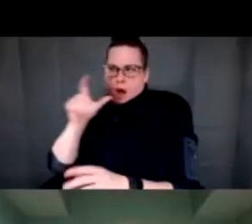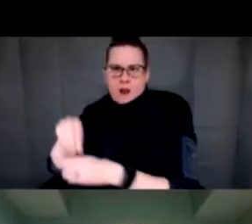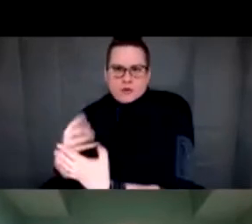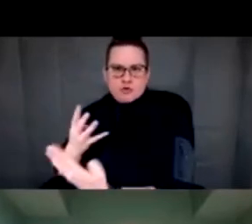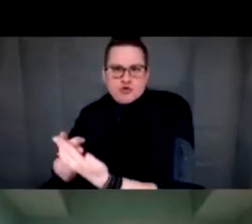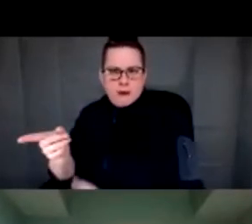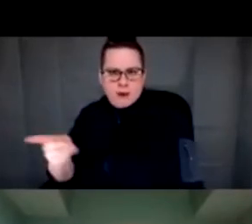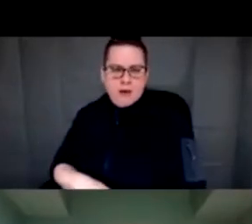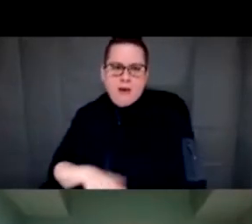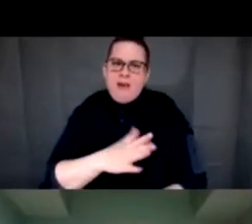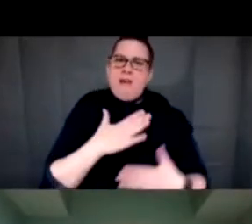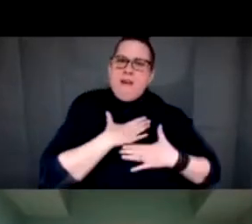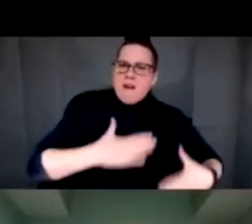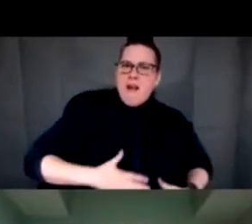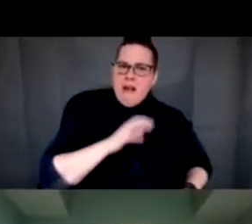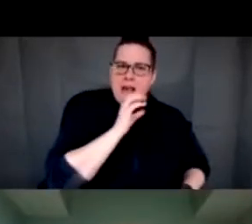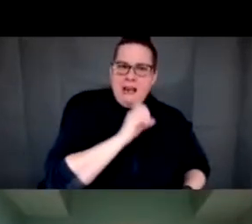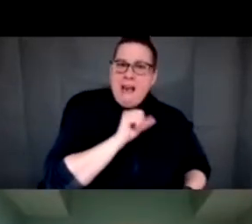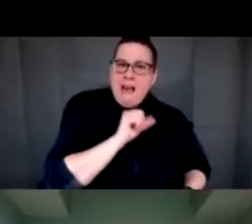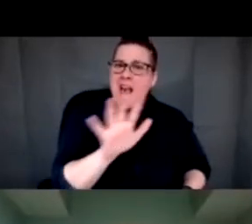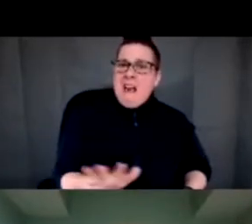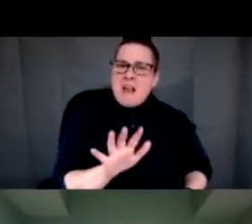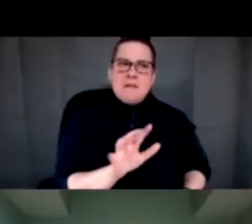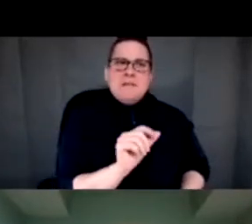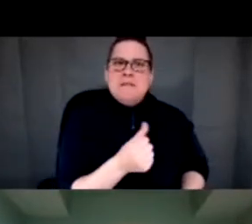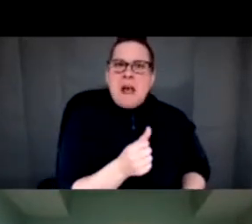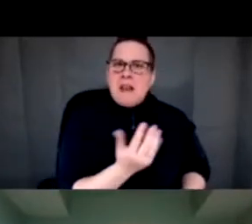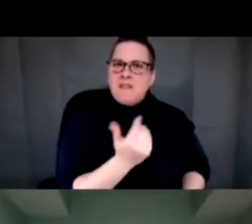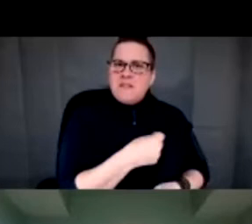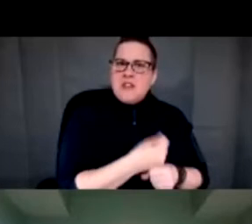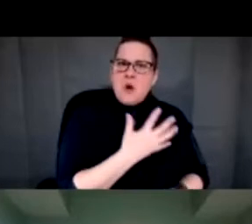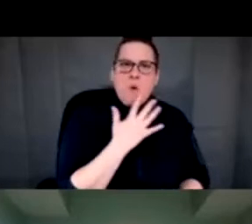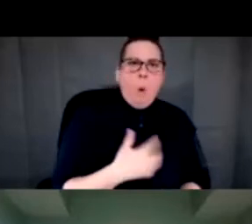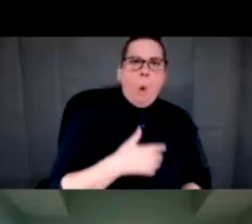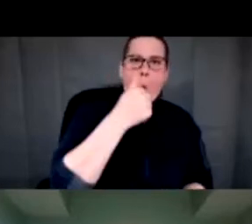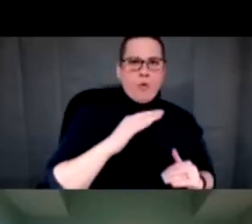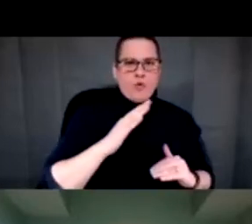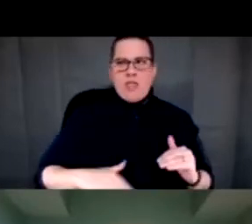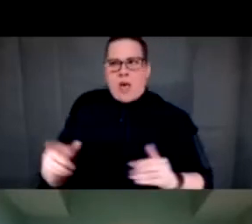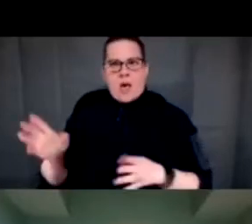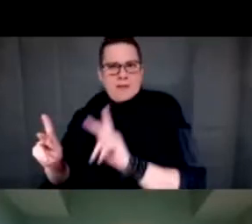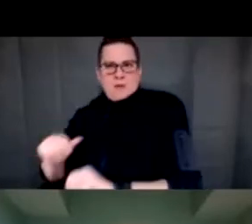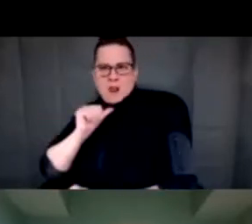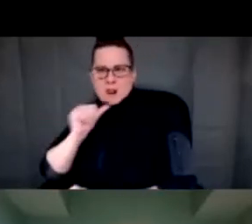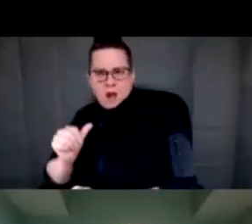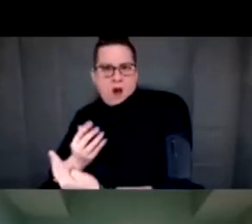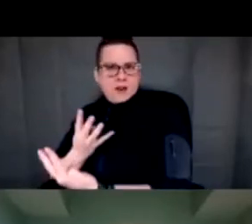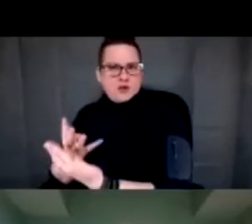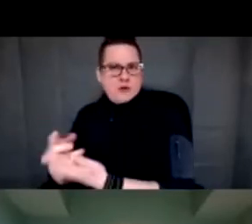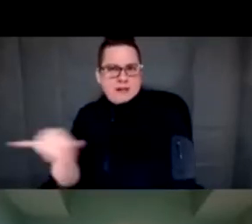and their physiological age is then estimated to be about 10 to 15 years greater than their chronological